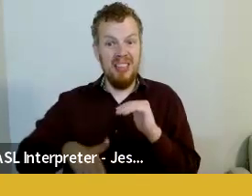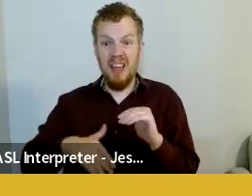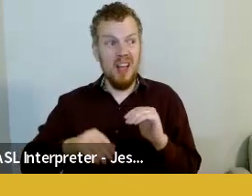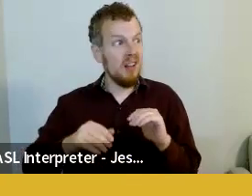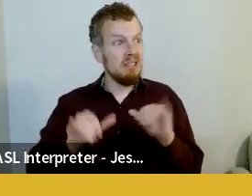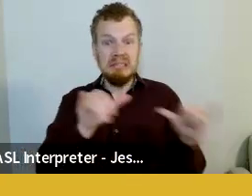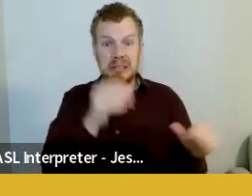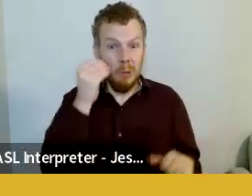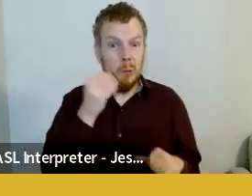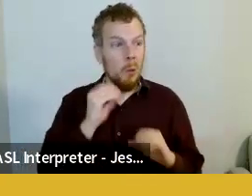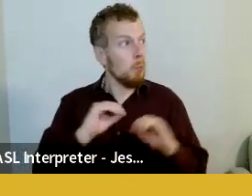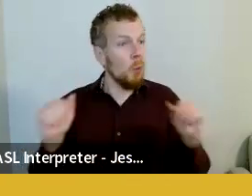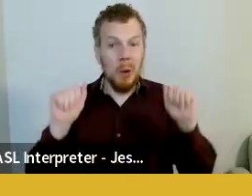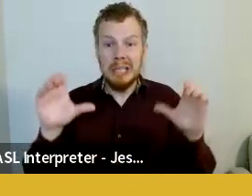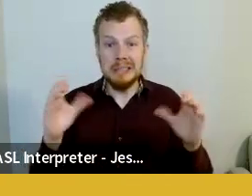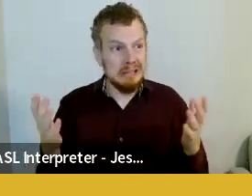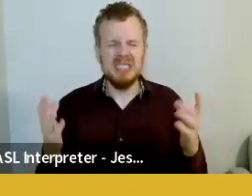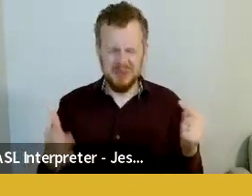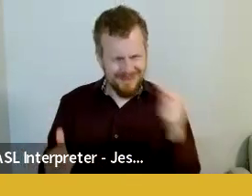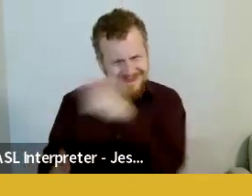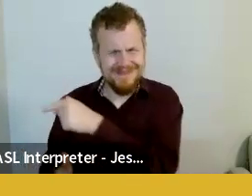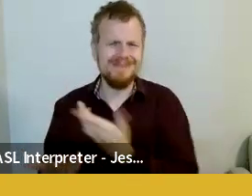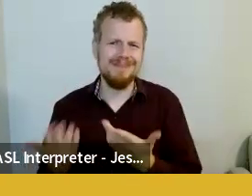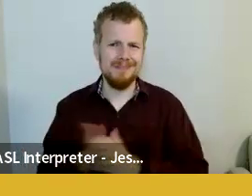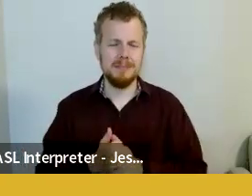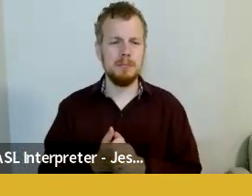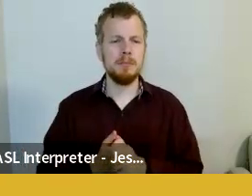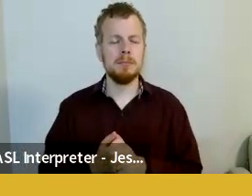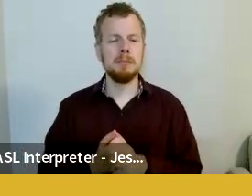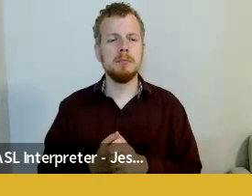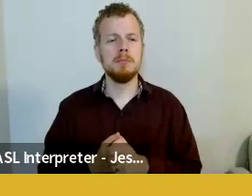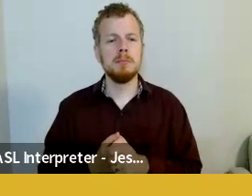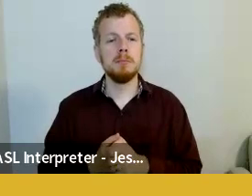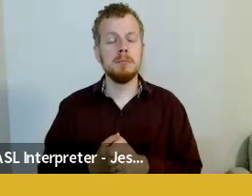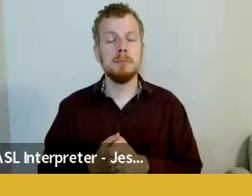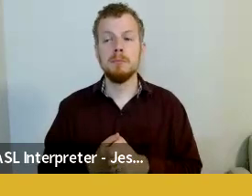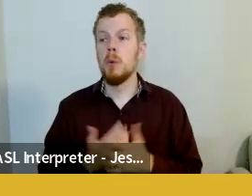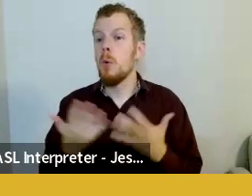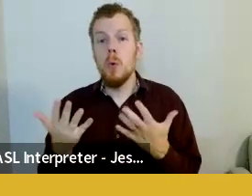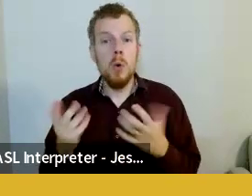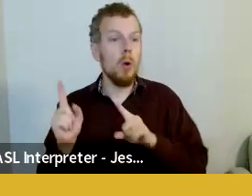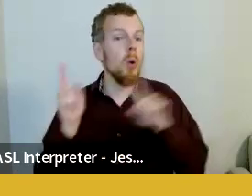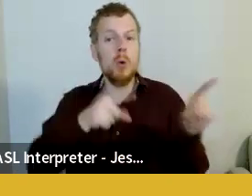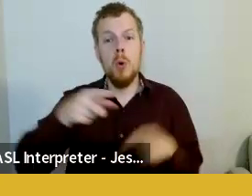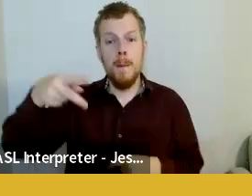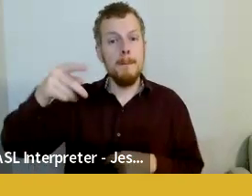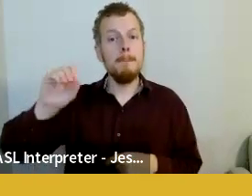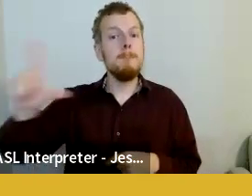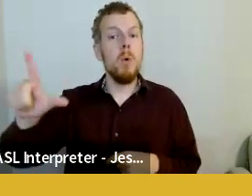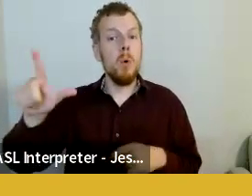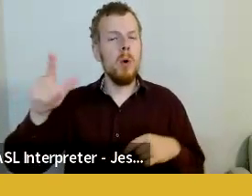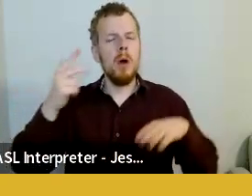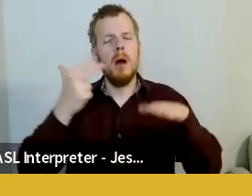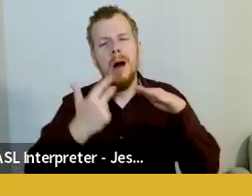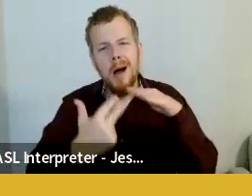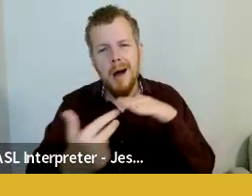right? Another alternative that we can do this summer to stay cool will be just using public pools.